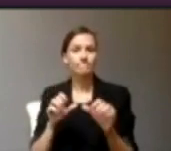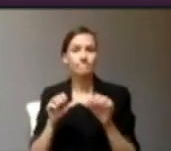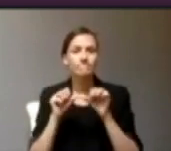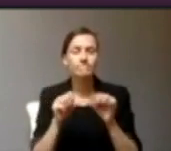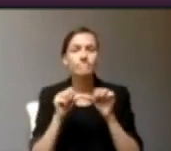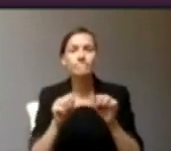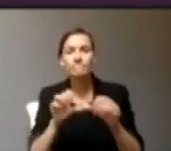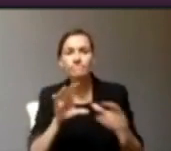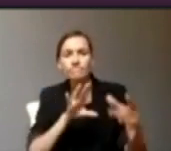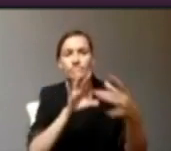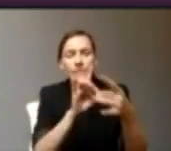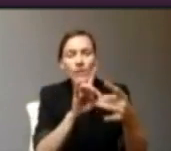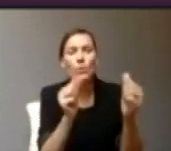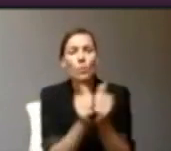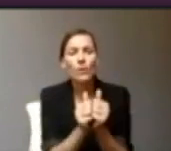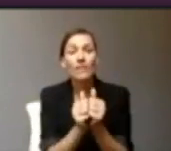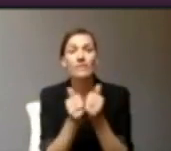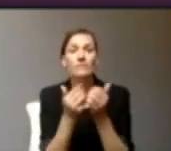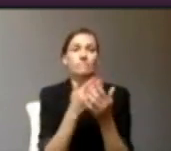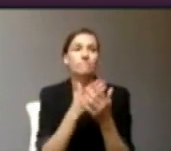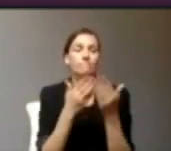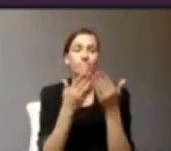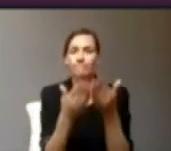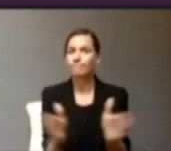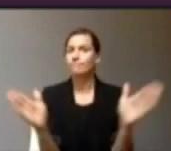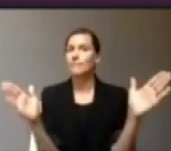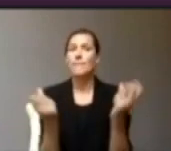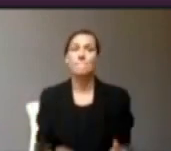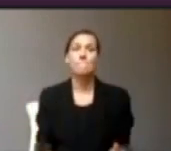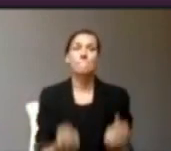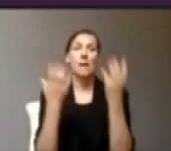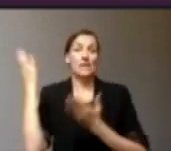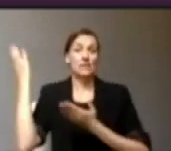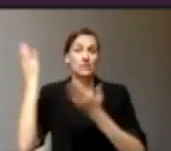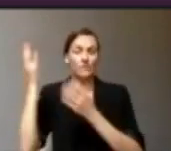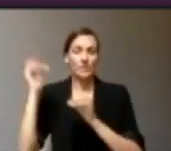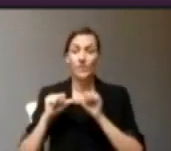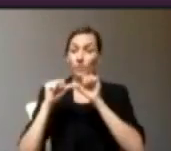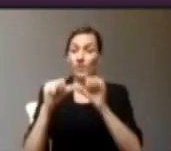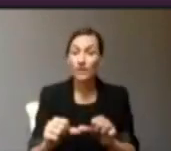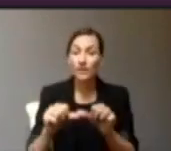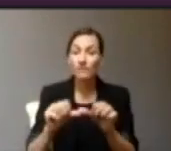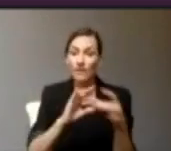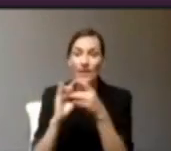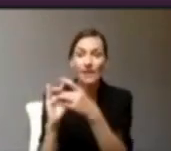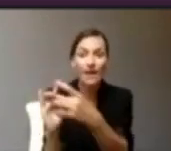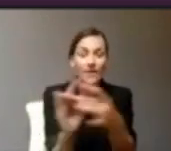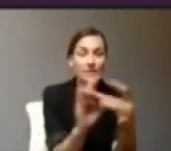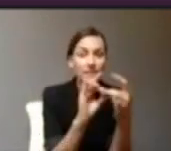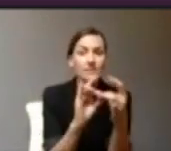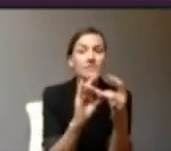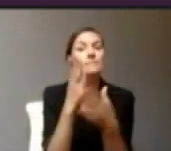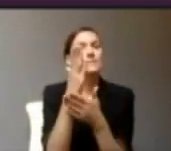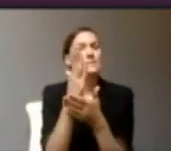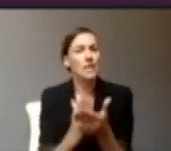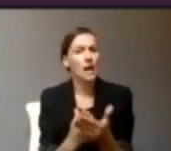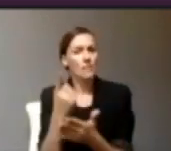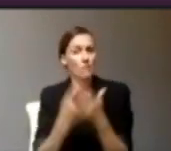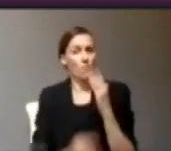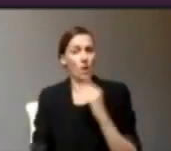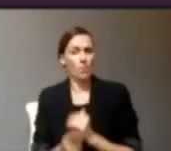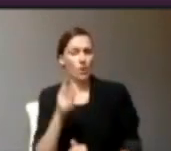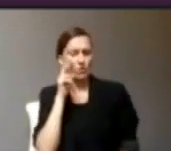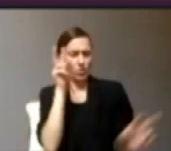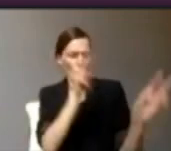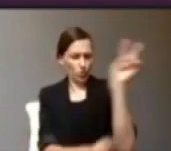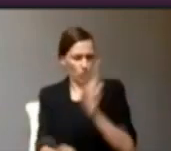array of services. So it really is helping them keep connected. Some of what we're looking at,